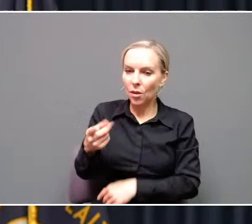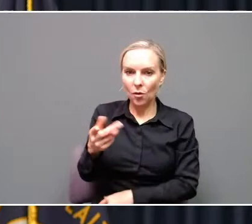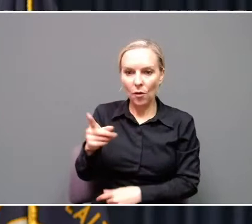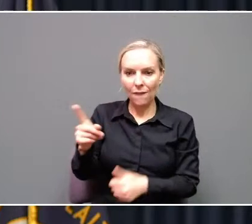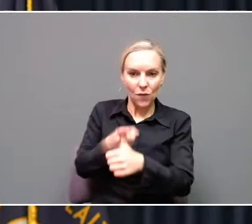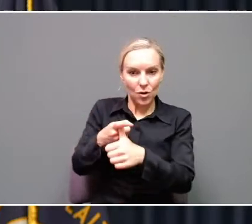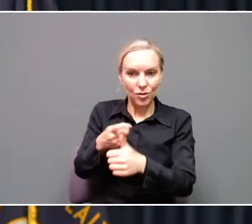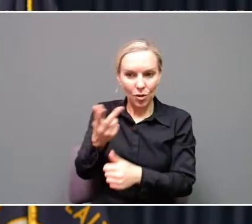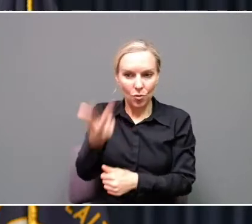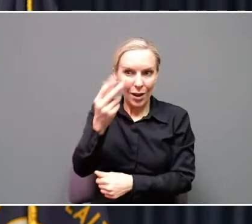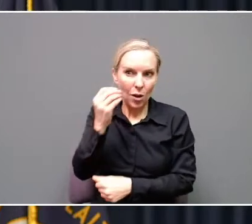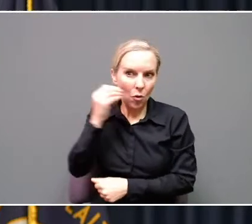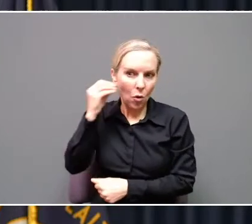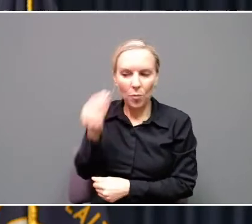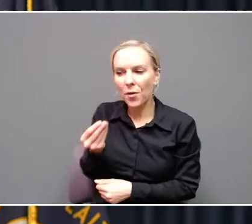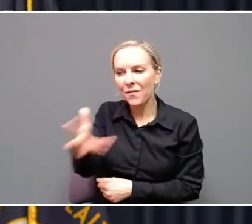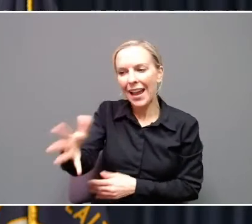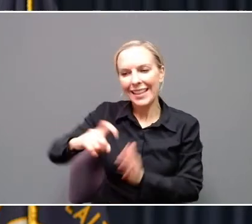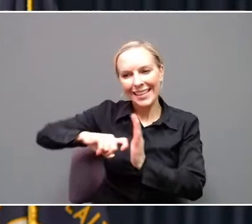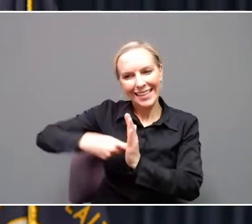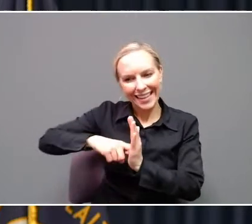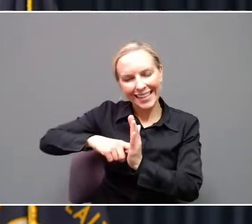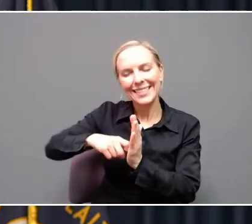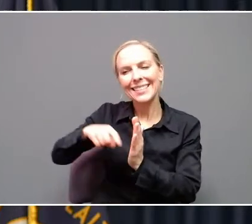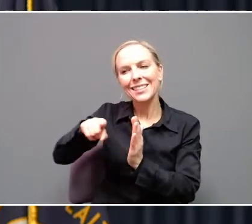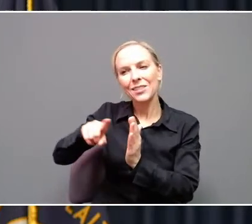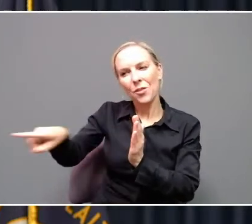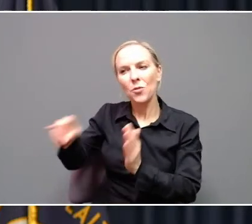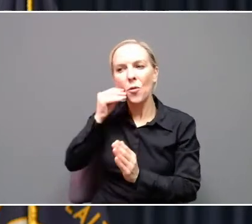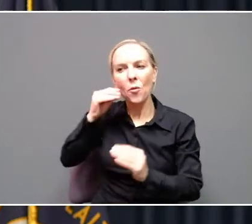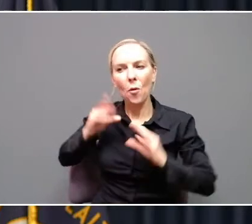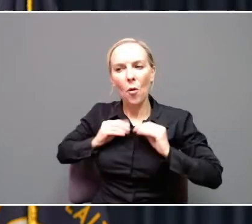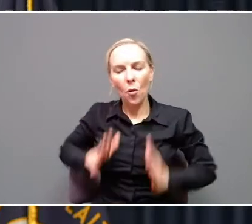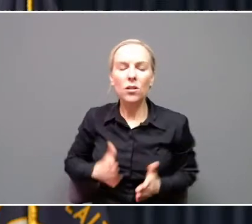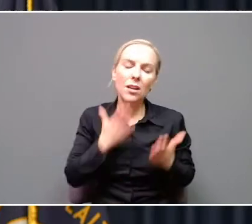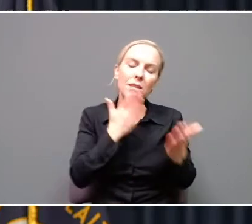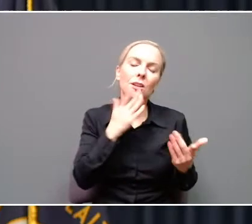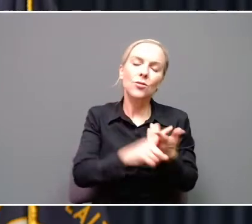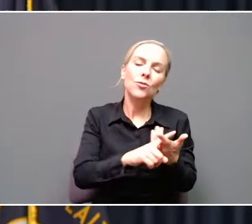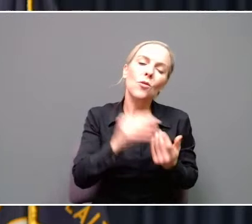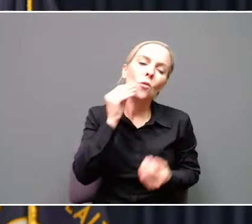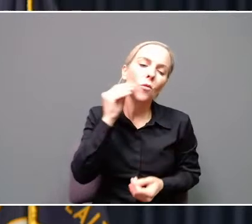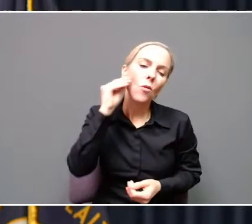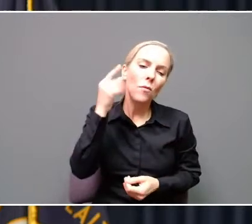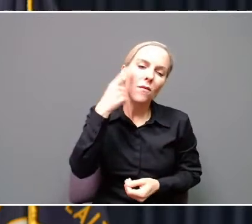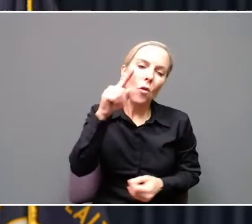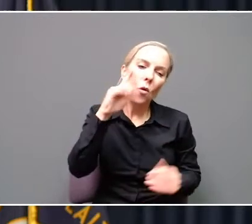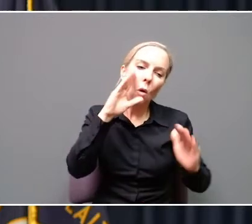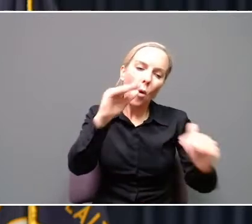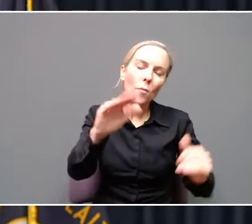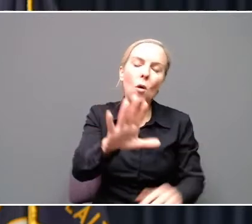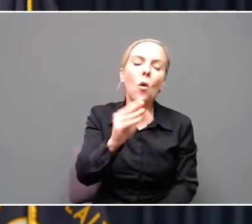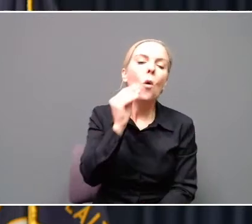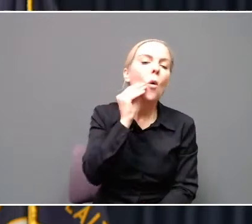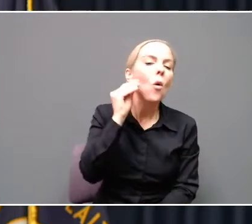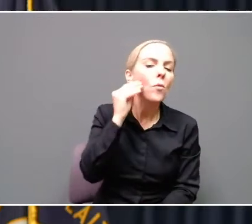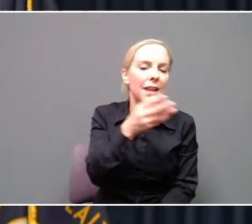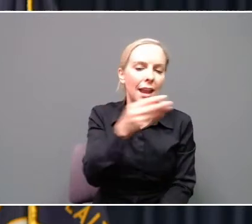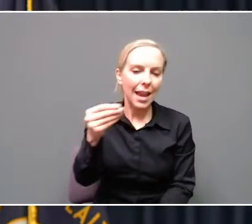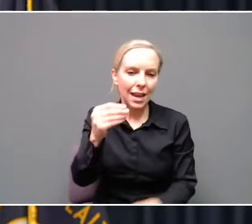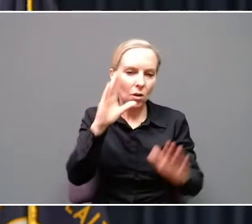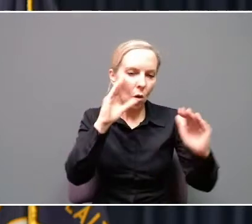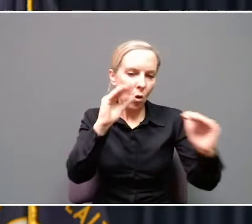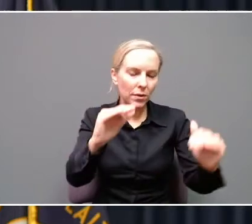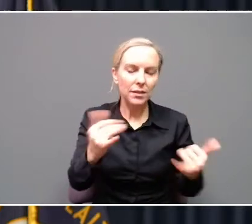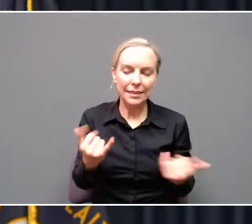homes. Thank you to Homes for Hope, which is the group that helped do that, Homes and Hope. Today, I'm pleased to announce